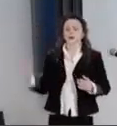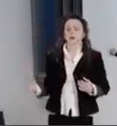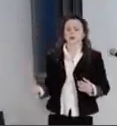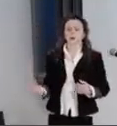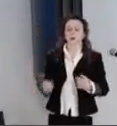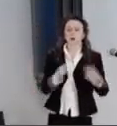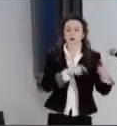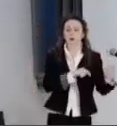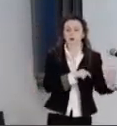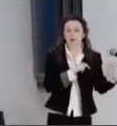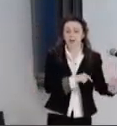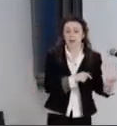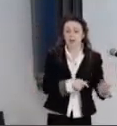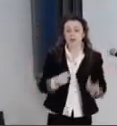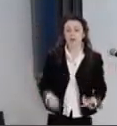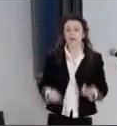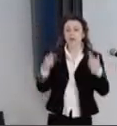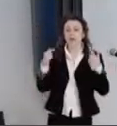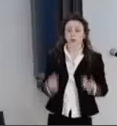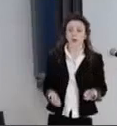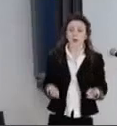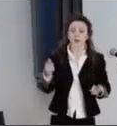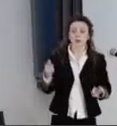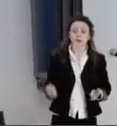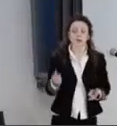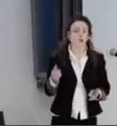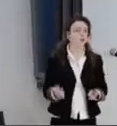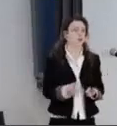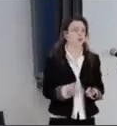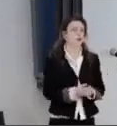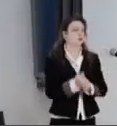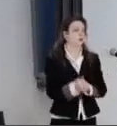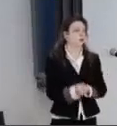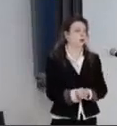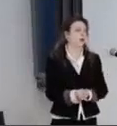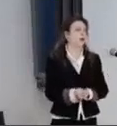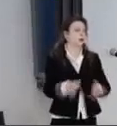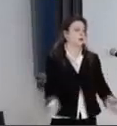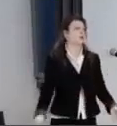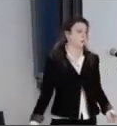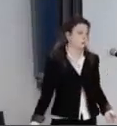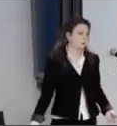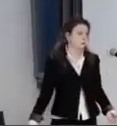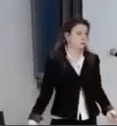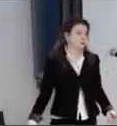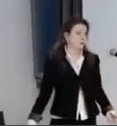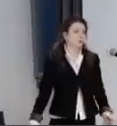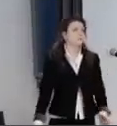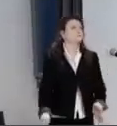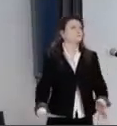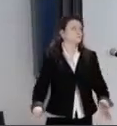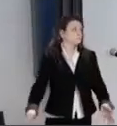real unnaturalness of the rose scent is crucial for the proper aesthetic appreciation of Naima as clever design.